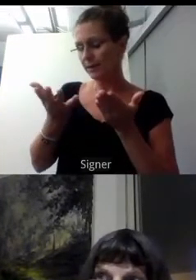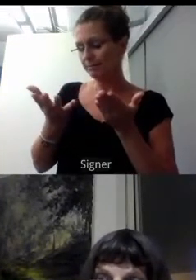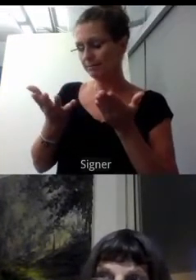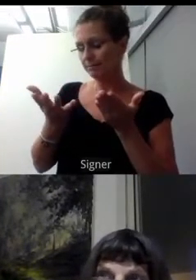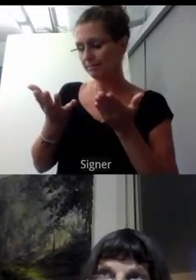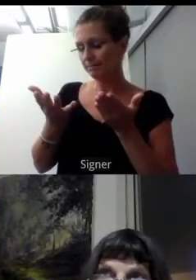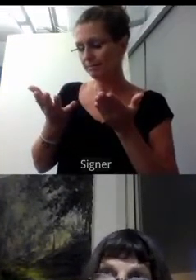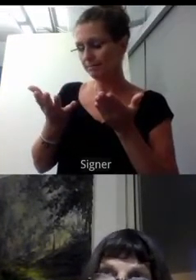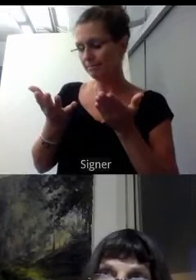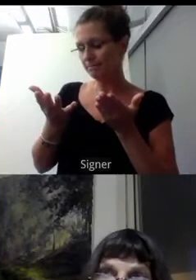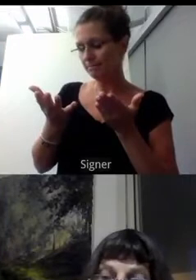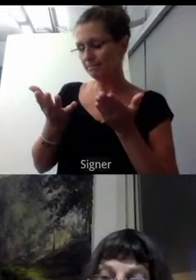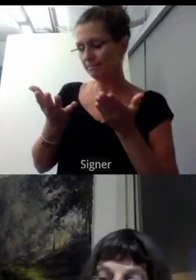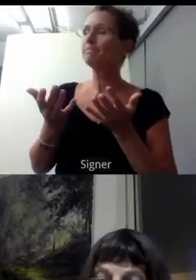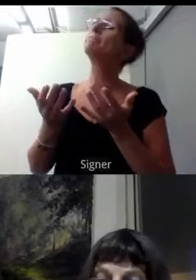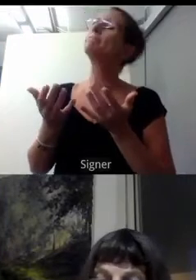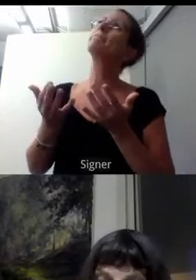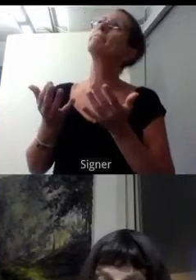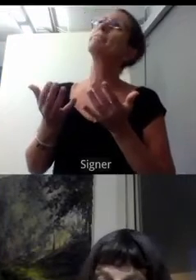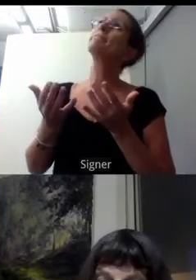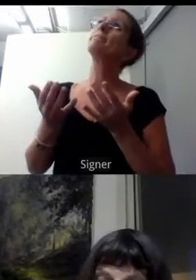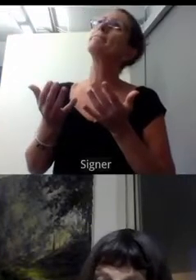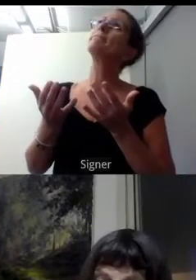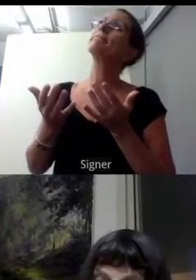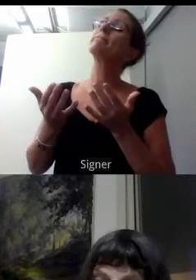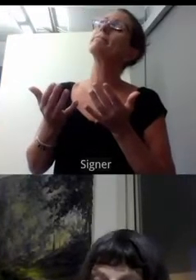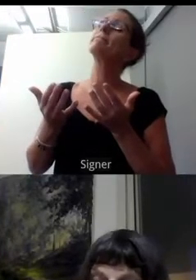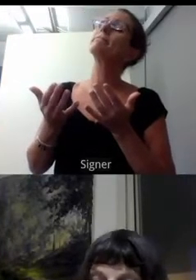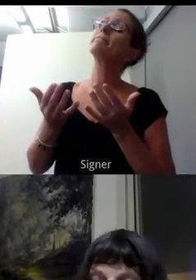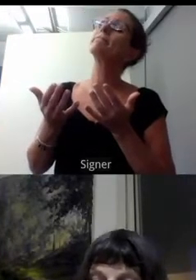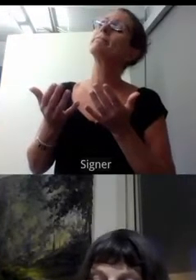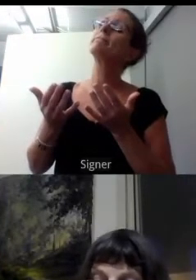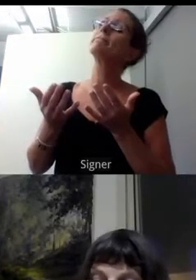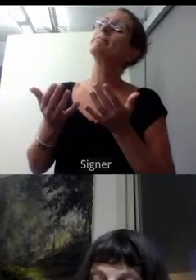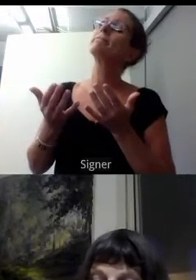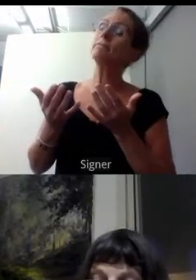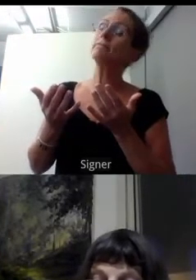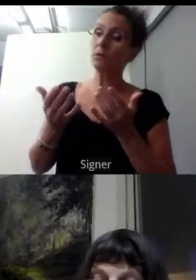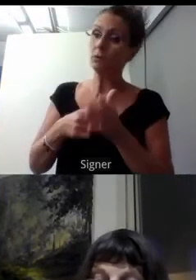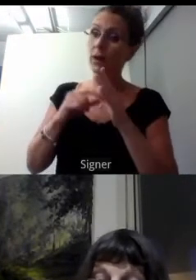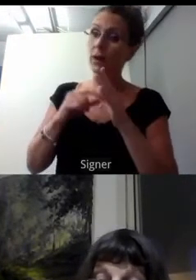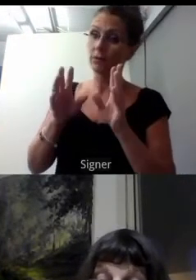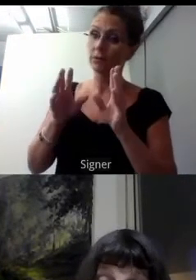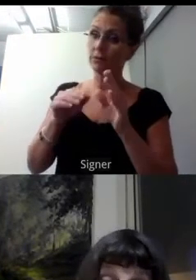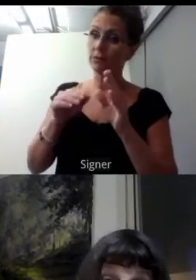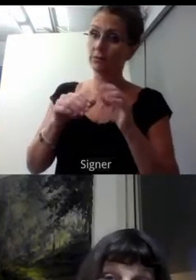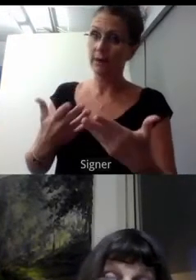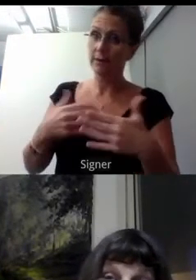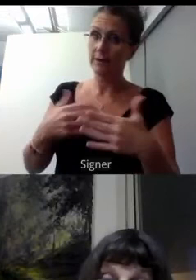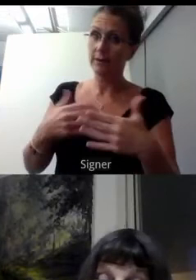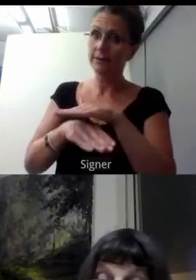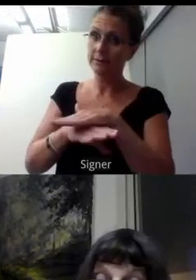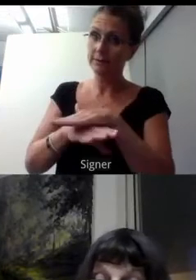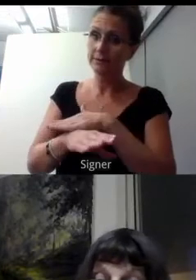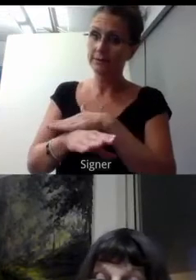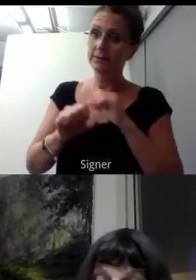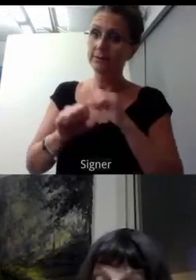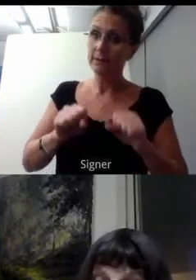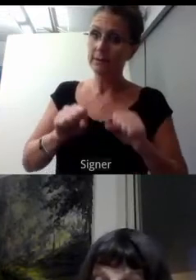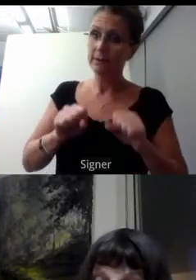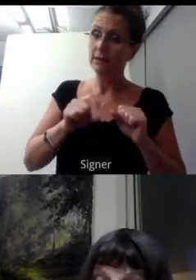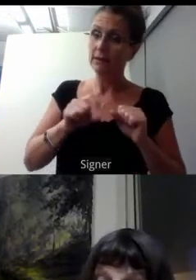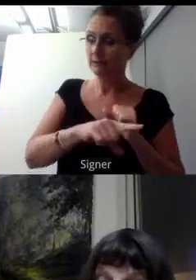that they have to make accessible, and they are responsible for